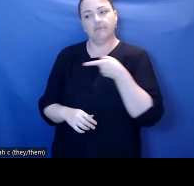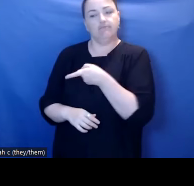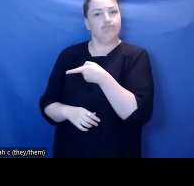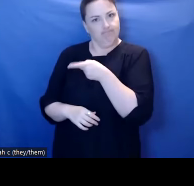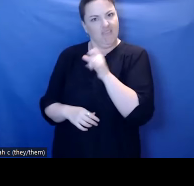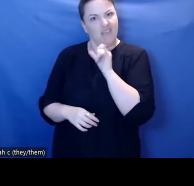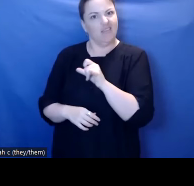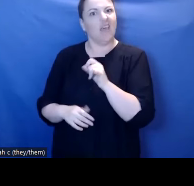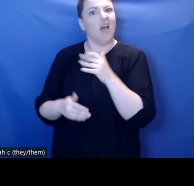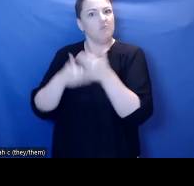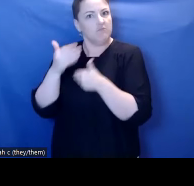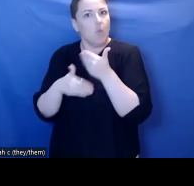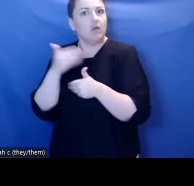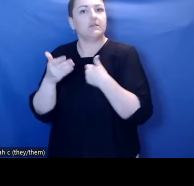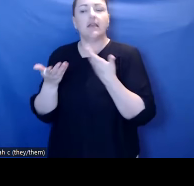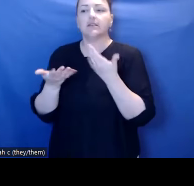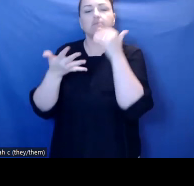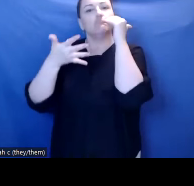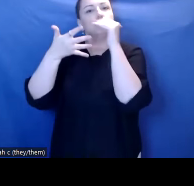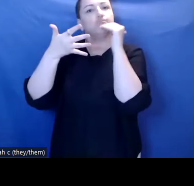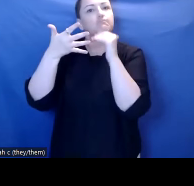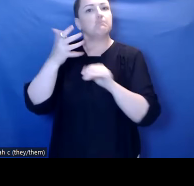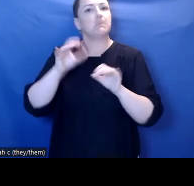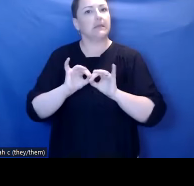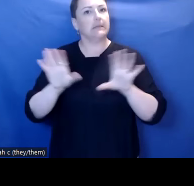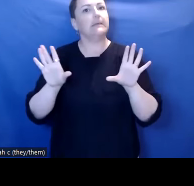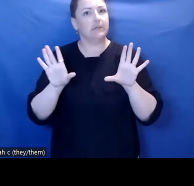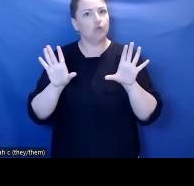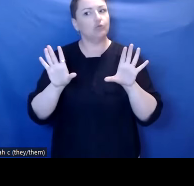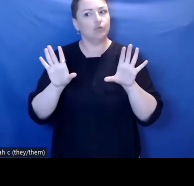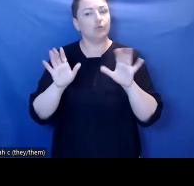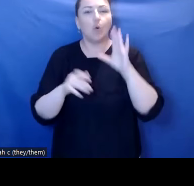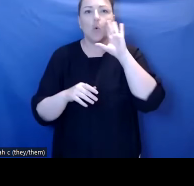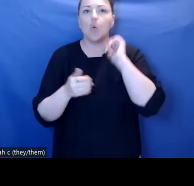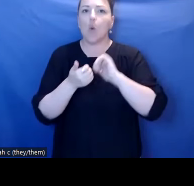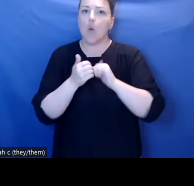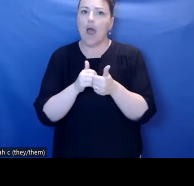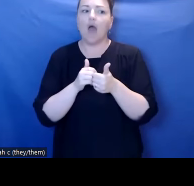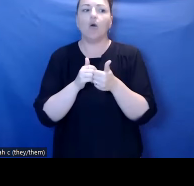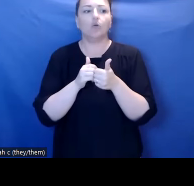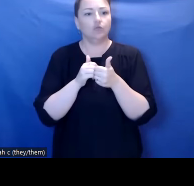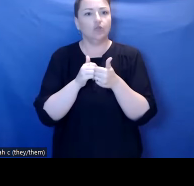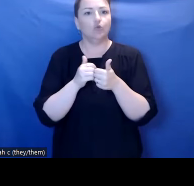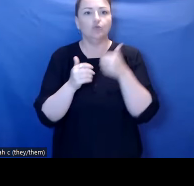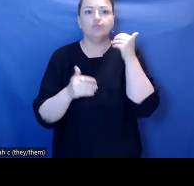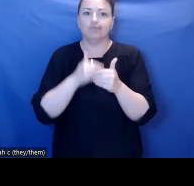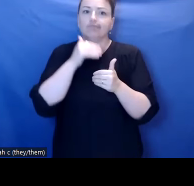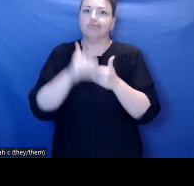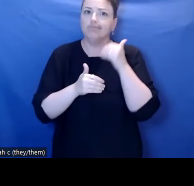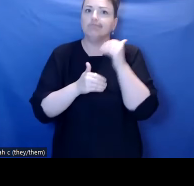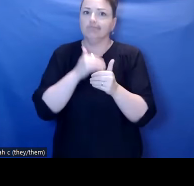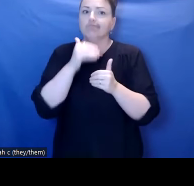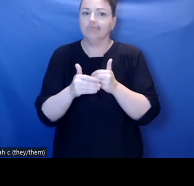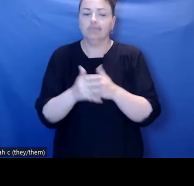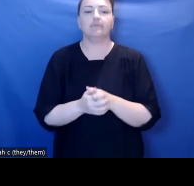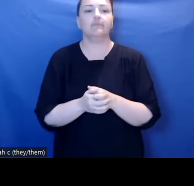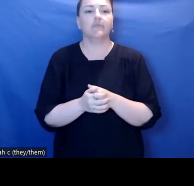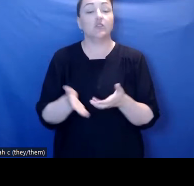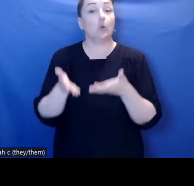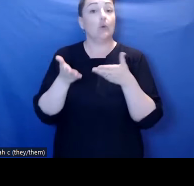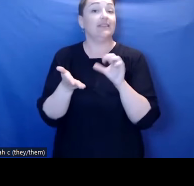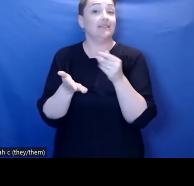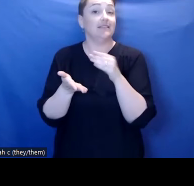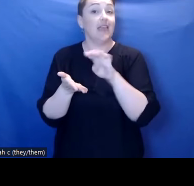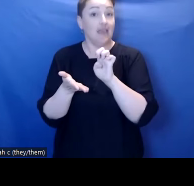tool, which would guide you through how you go about creating it and implementing it. So in this case, you would take a broad review of